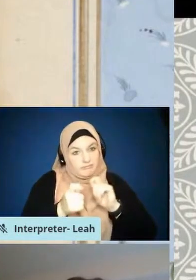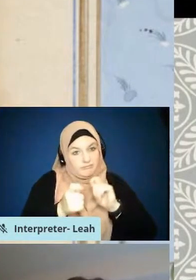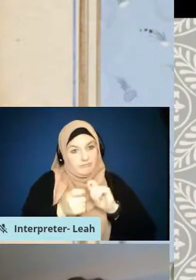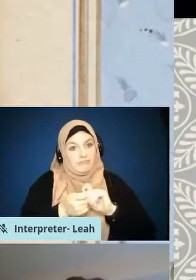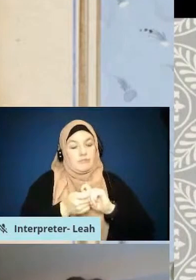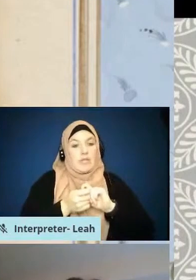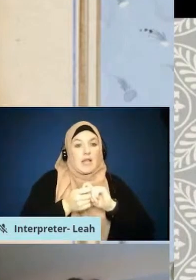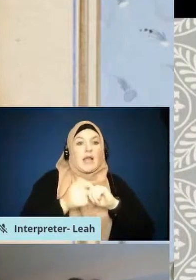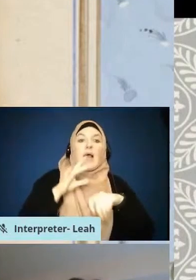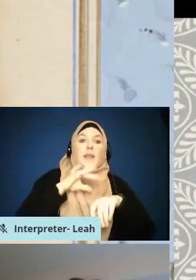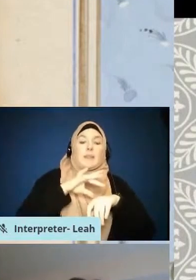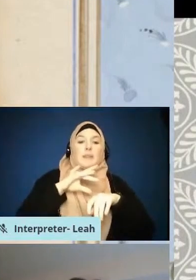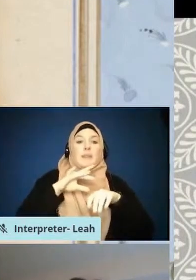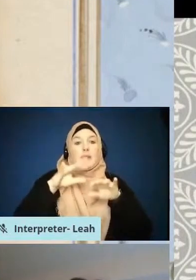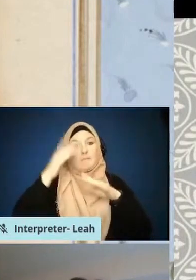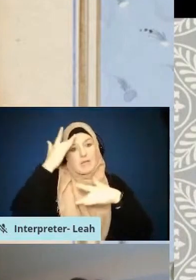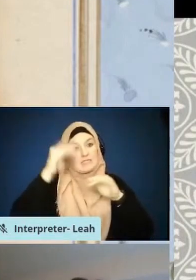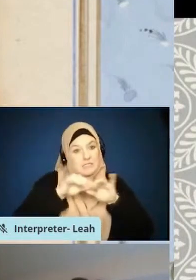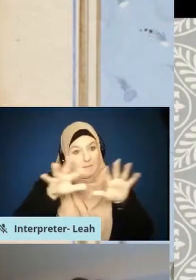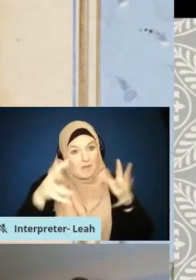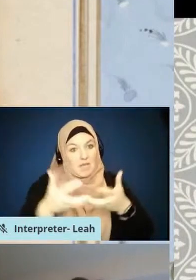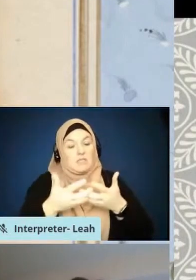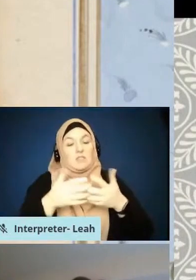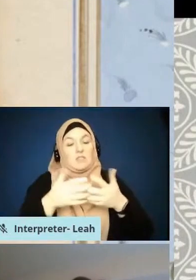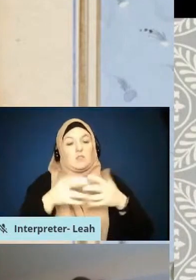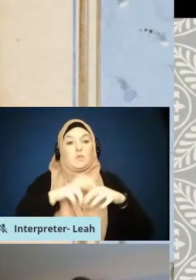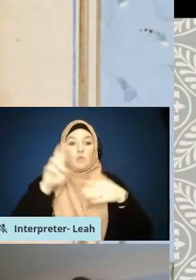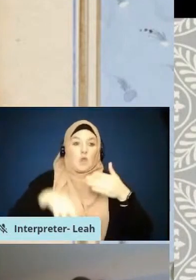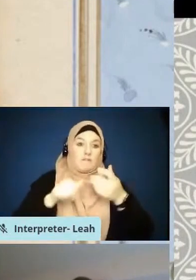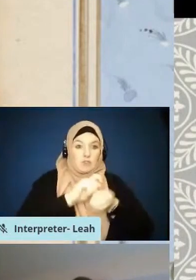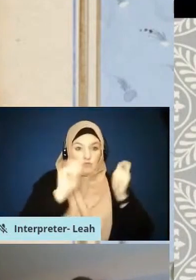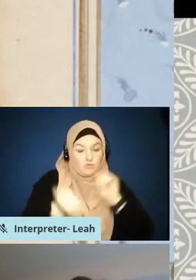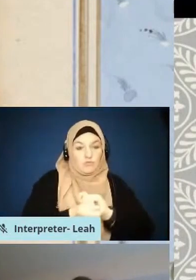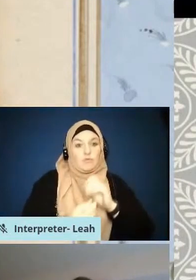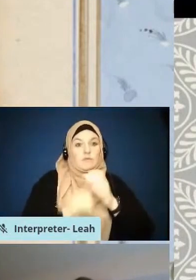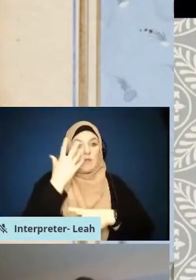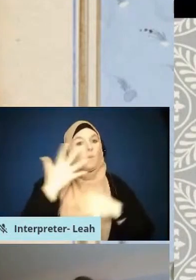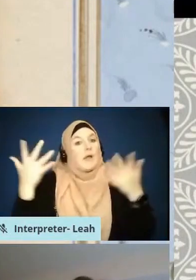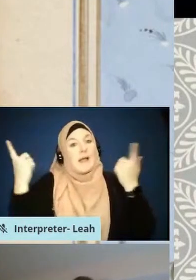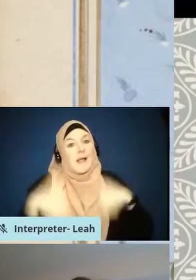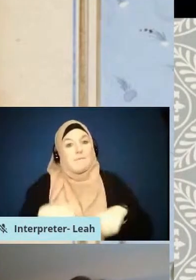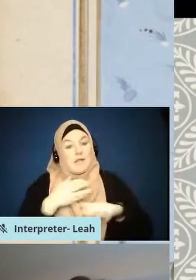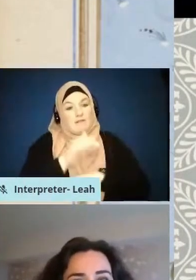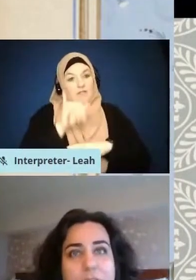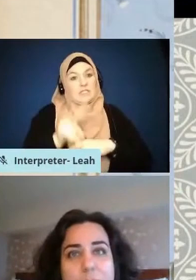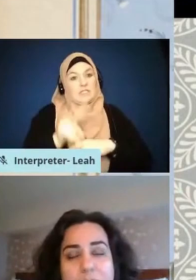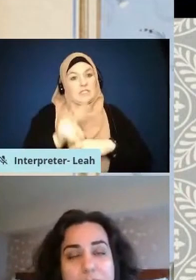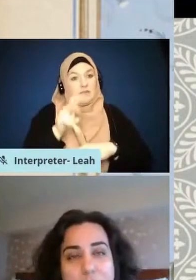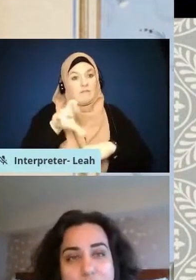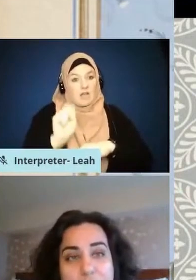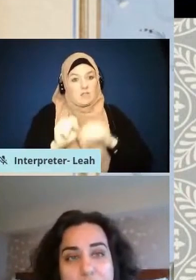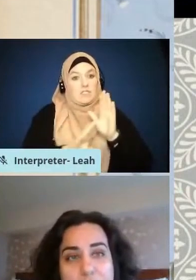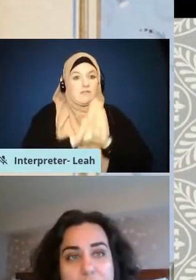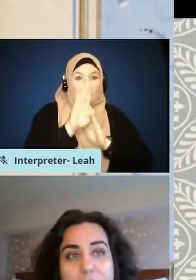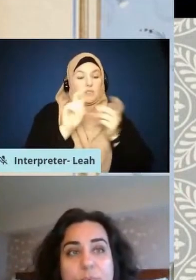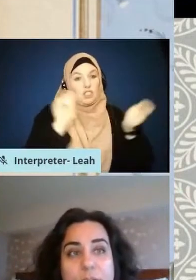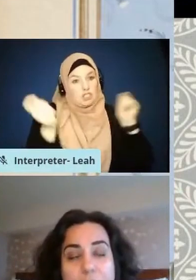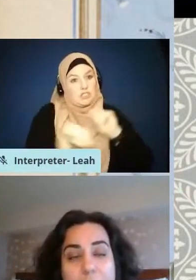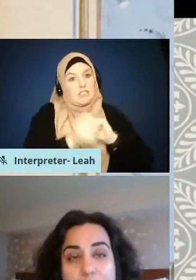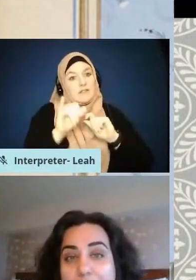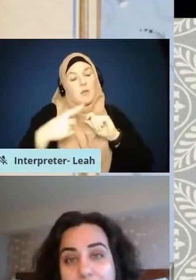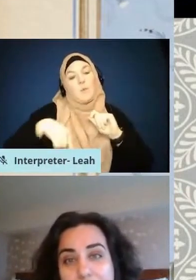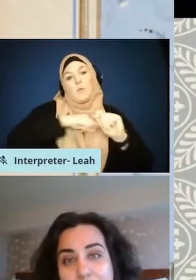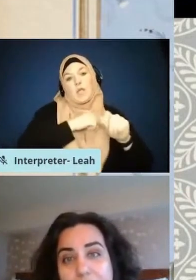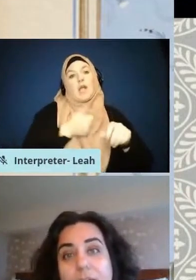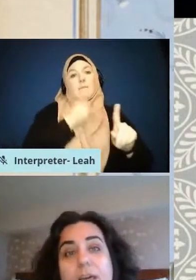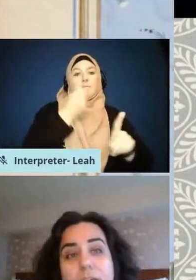its developing, and our and what happened after this virus is developing and changing, that we